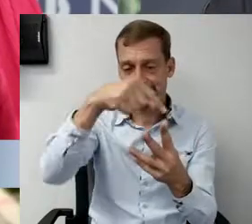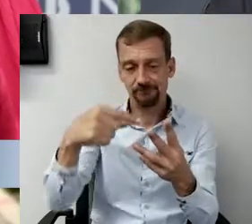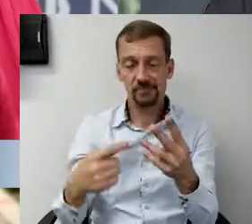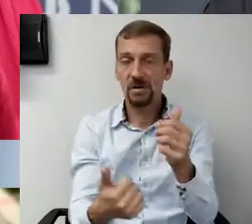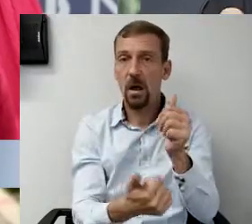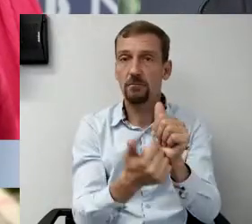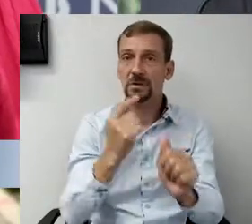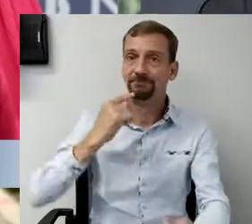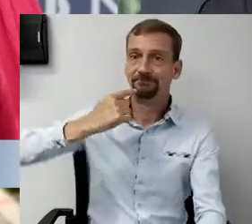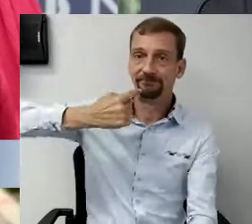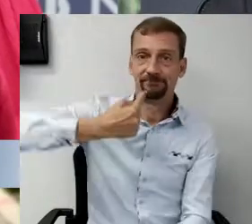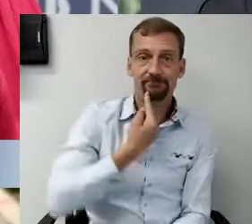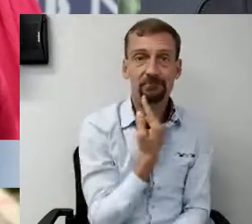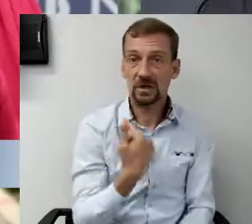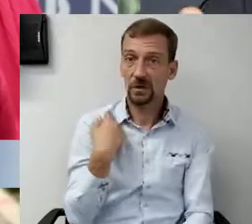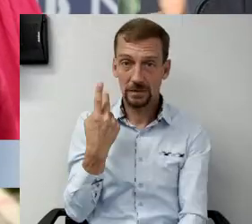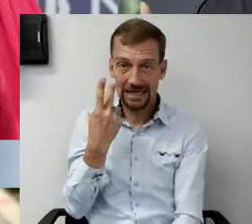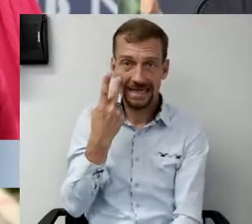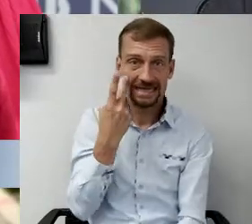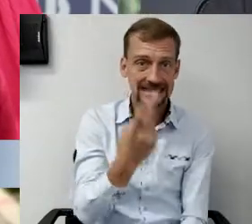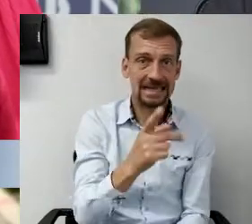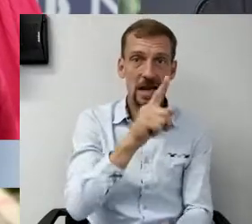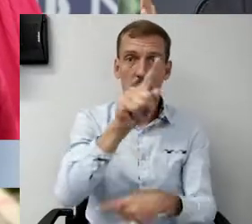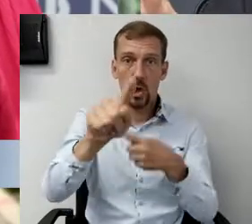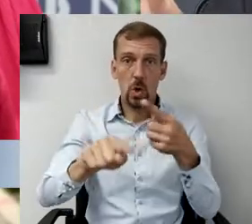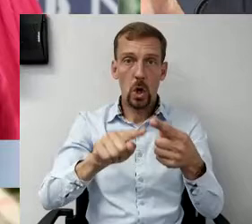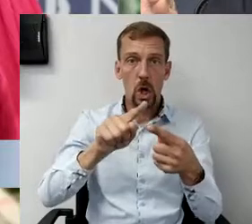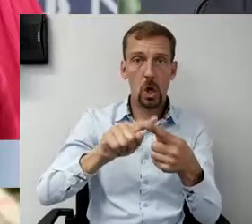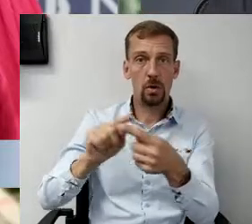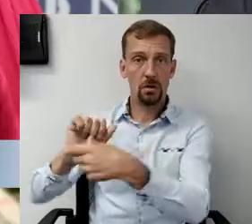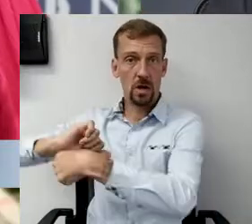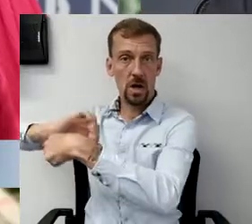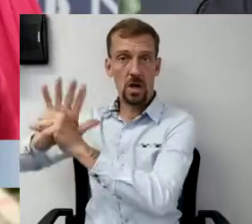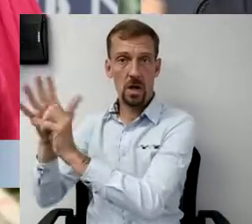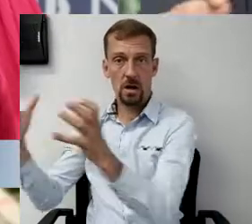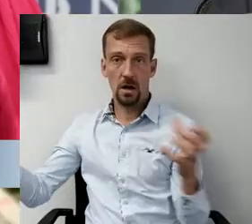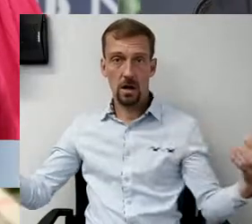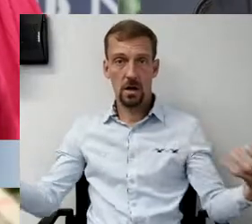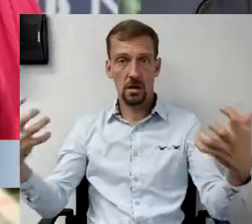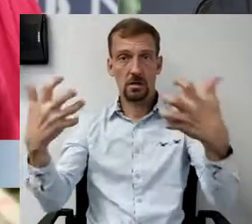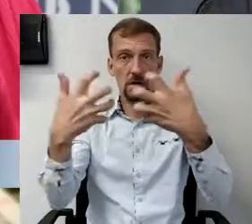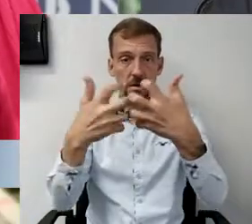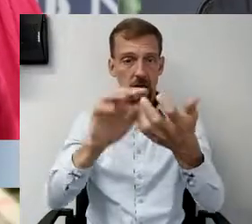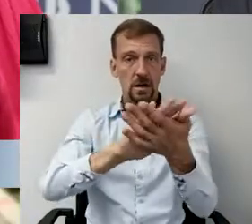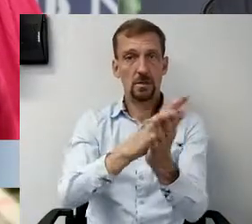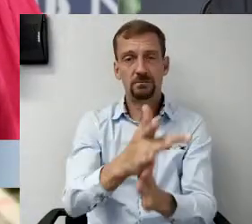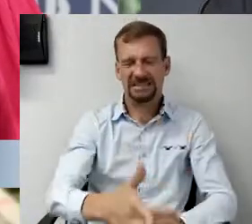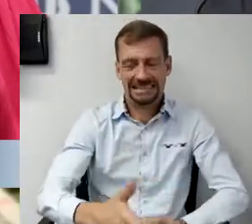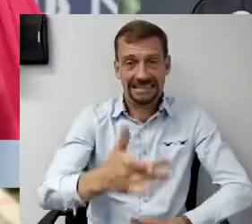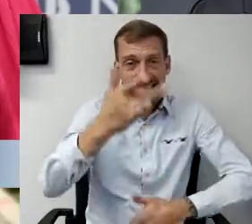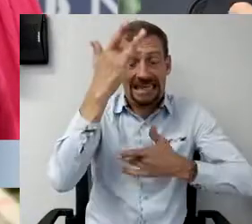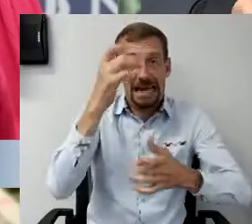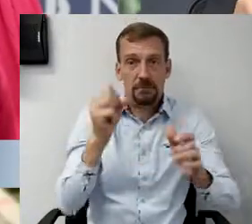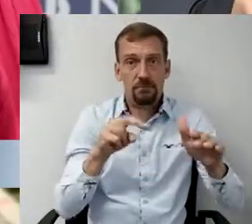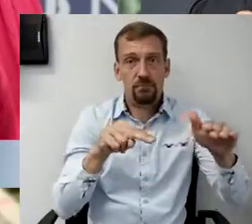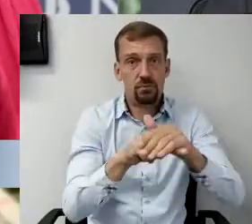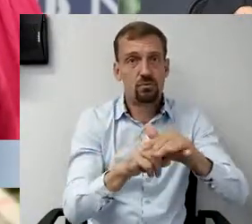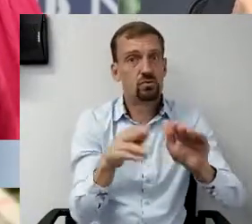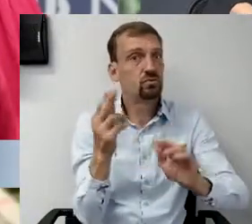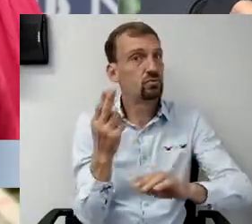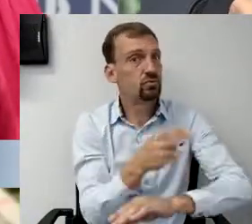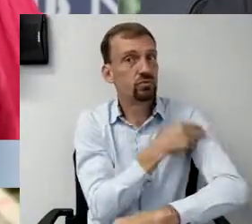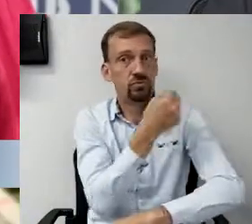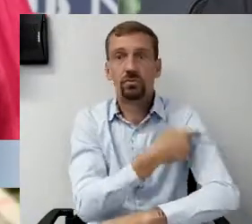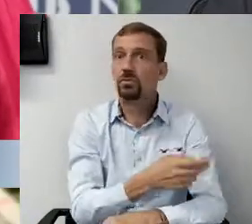chronic conditions that we see that when combined with the COVID virus put people in the hospital. Now, that's